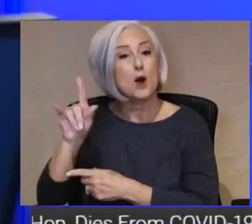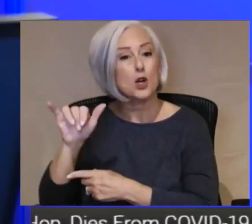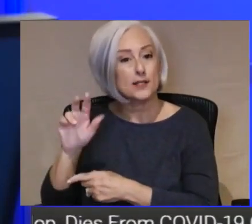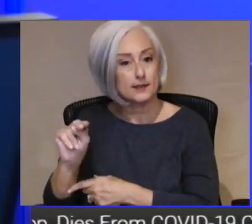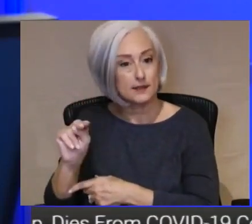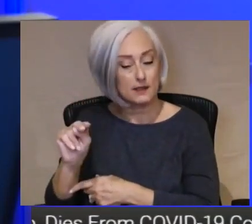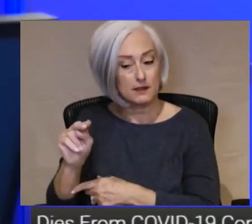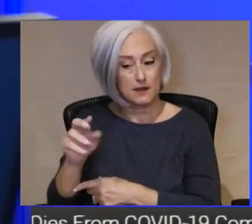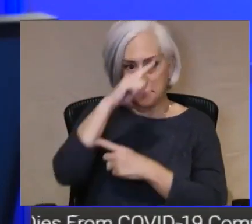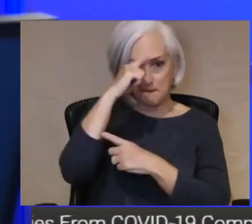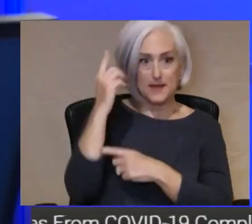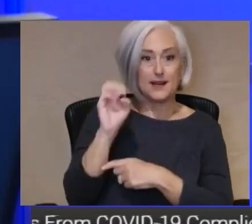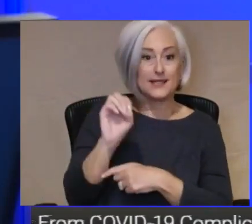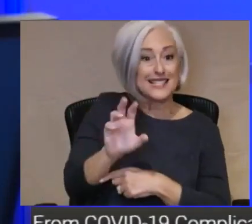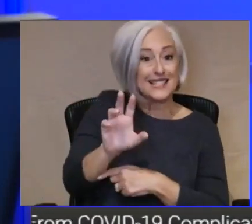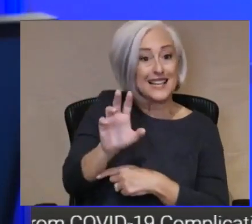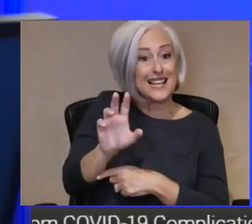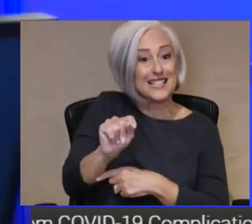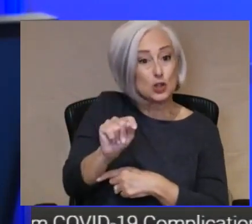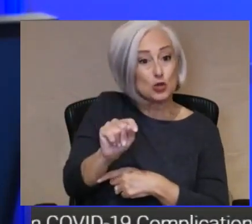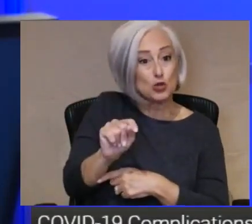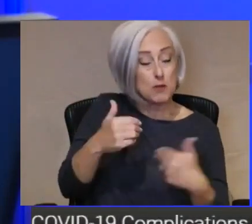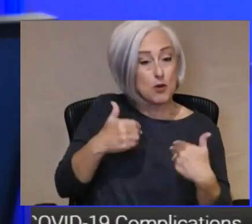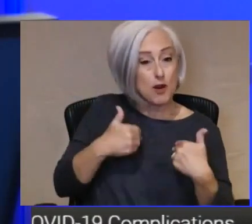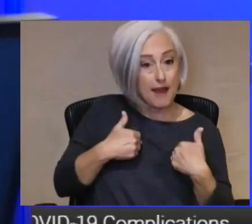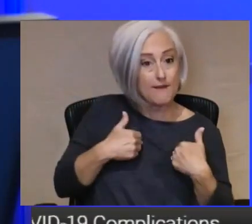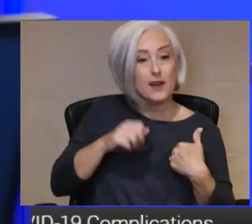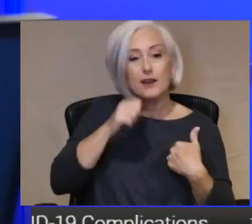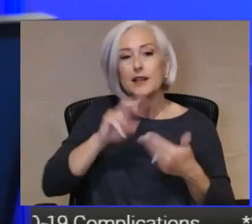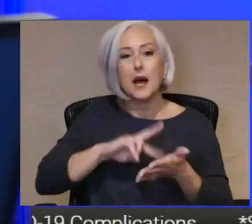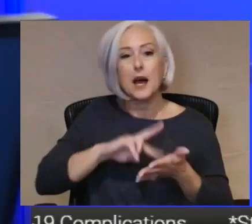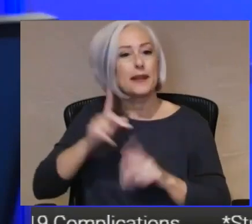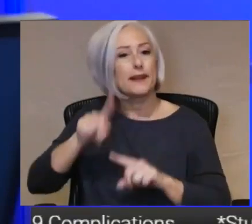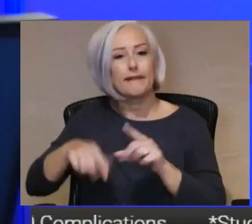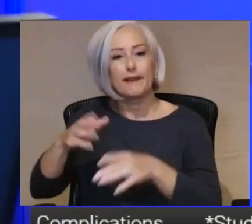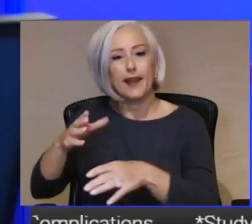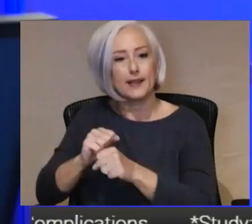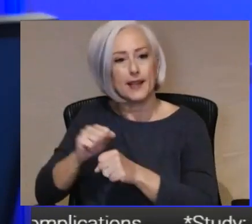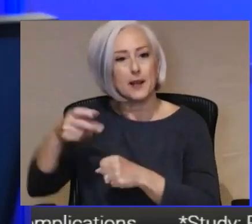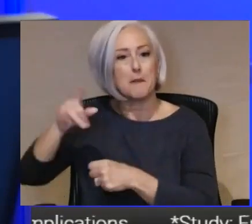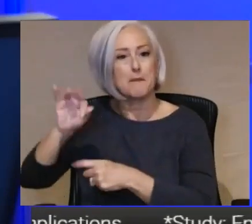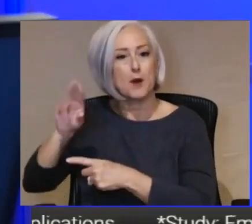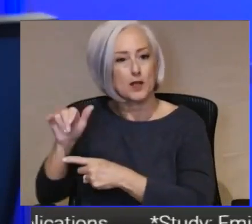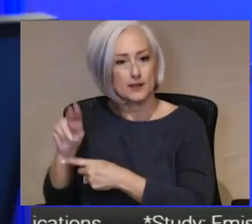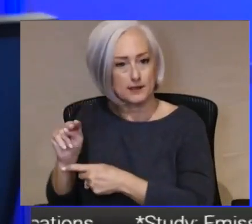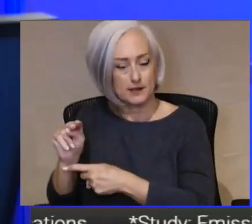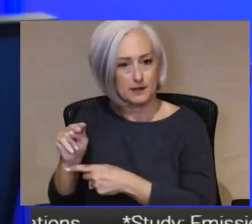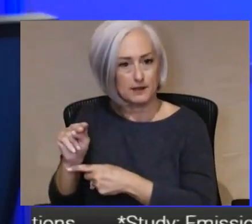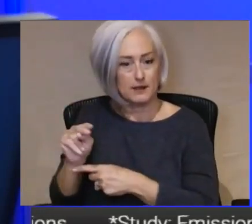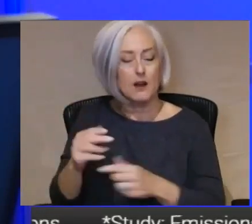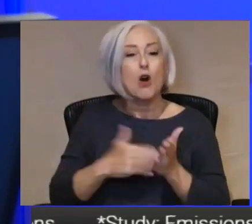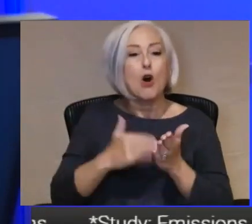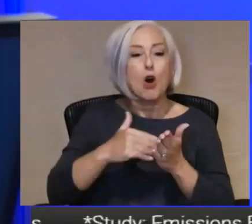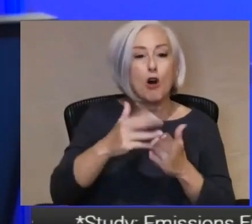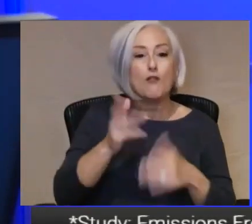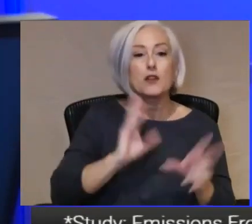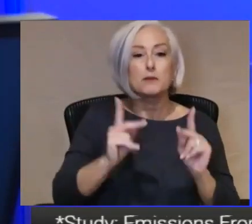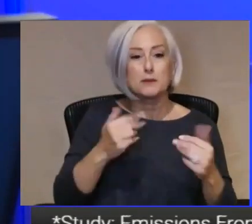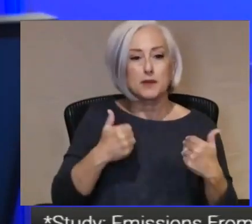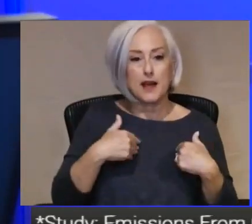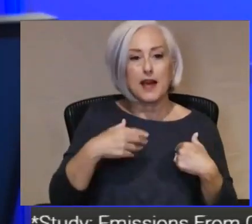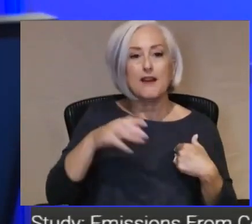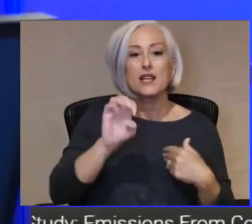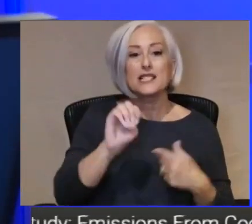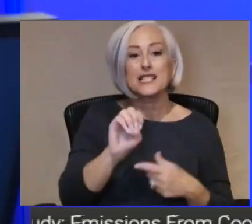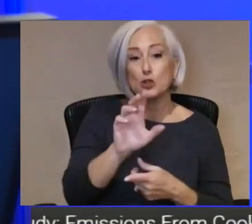from having Parkinson's. In fact, often people have essential tremor for 10, 15 years, and then they may start having the Parkinson's